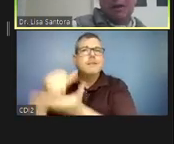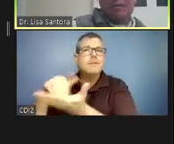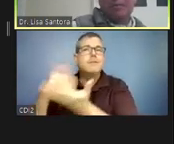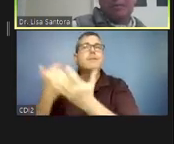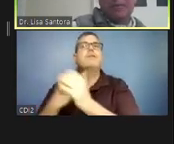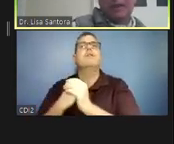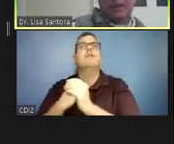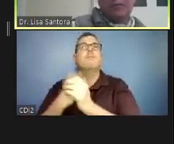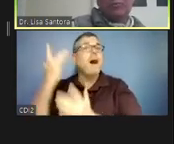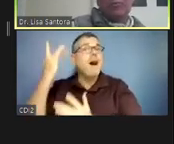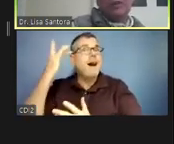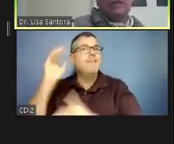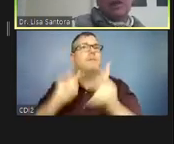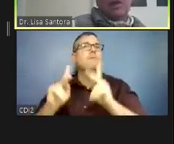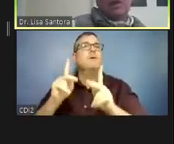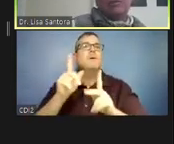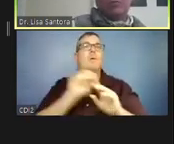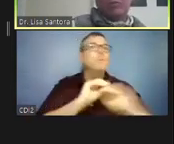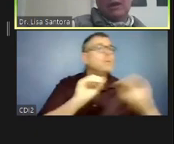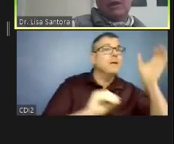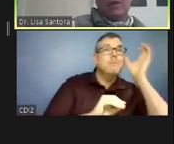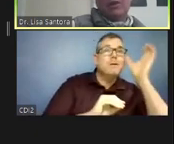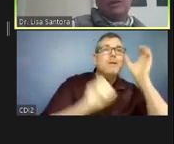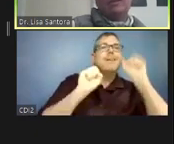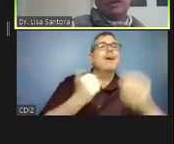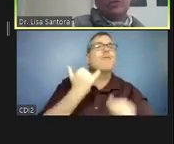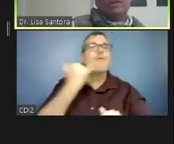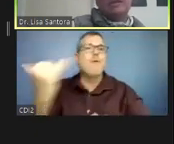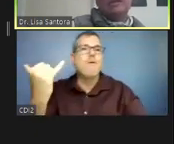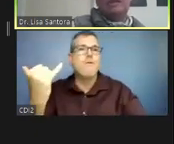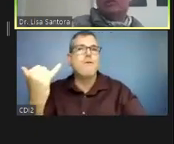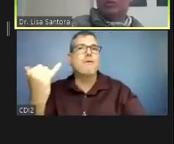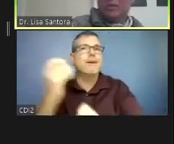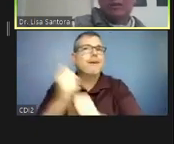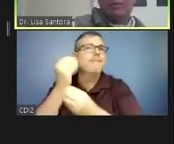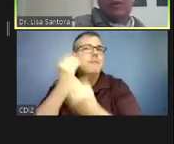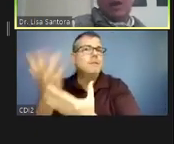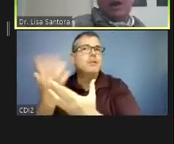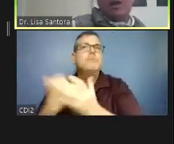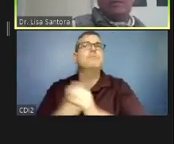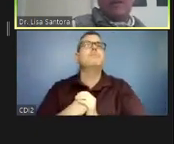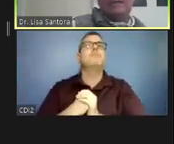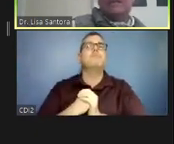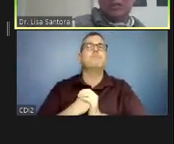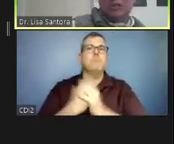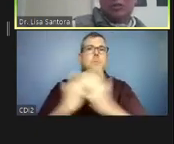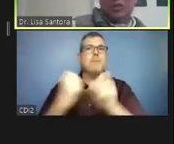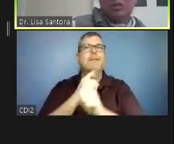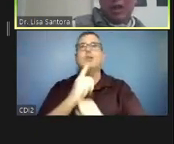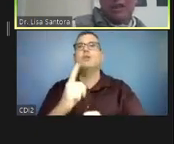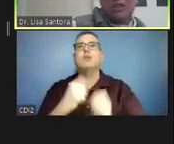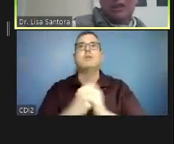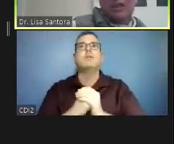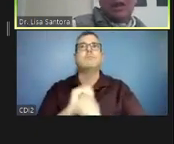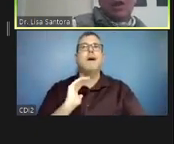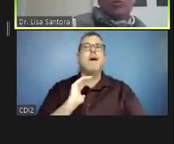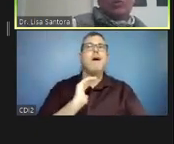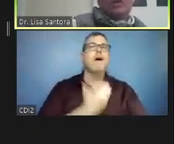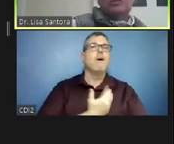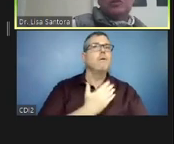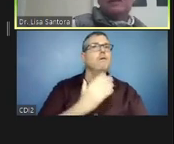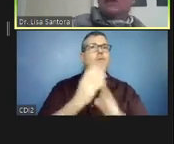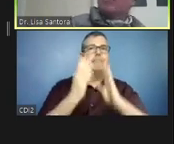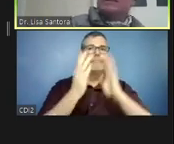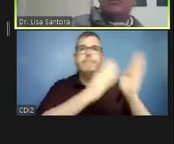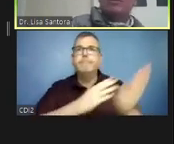And again, really that priority of making sure this is an inclusive vaccine distribution strategy. We